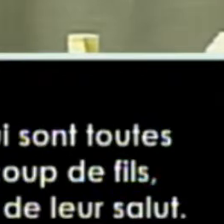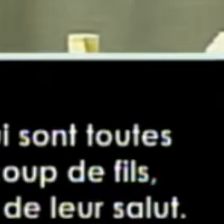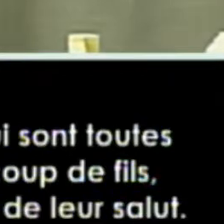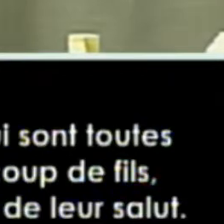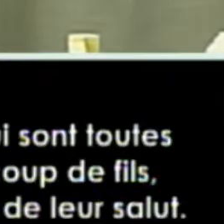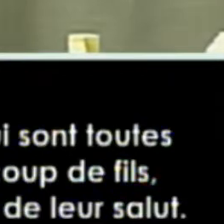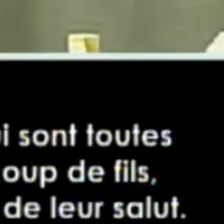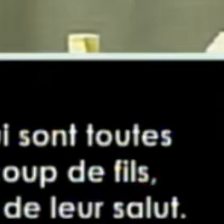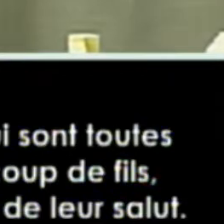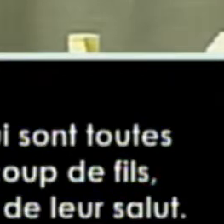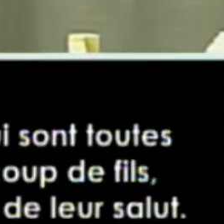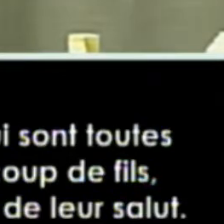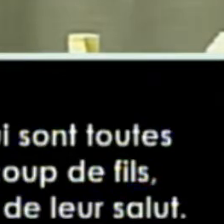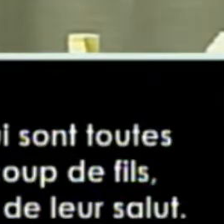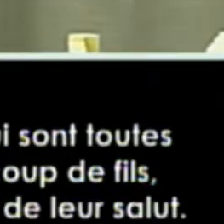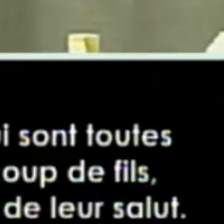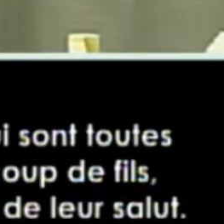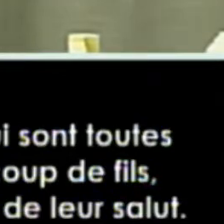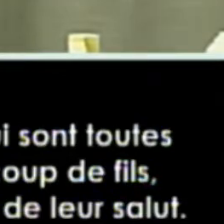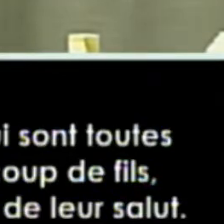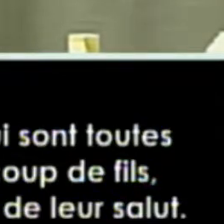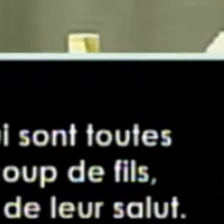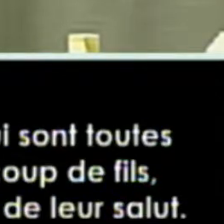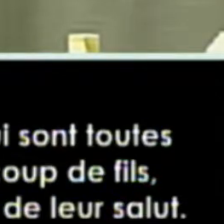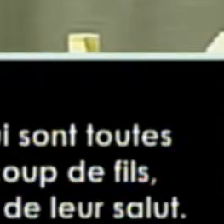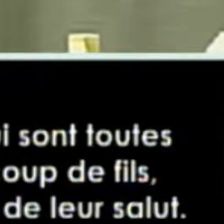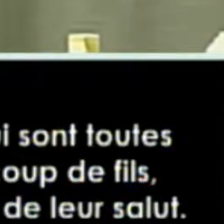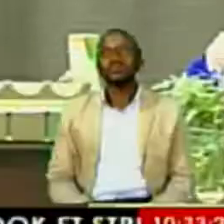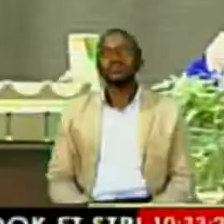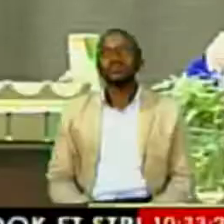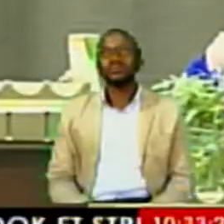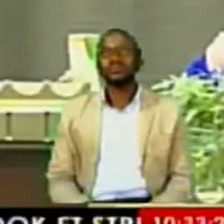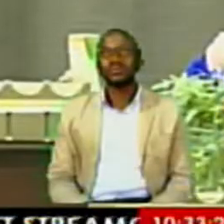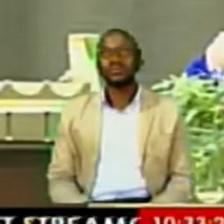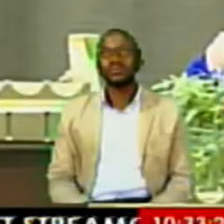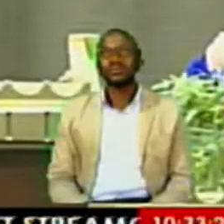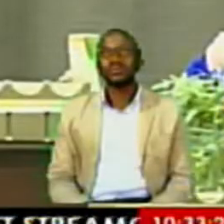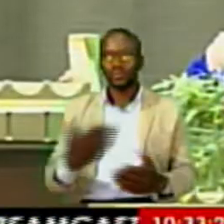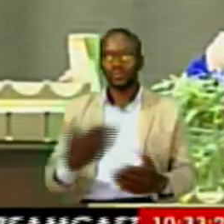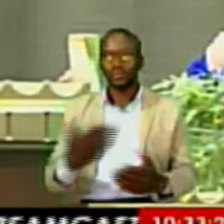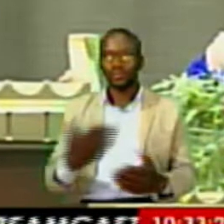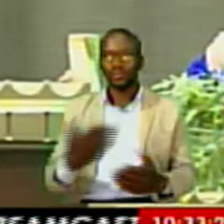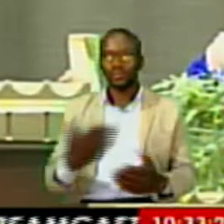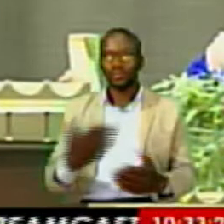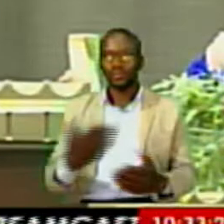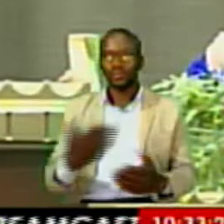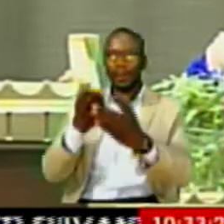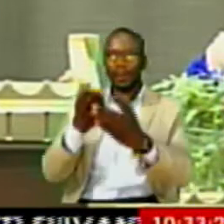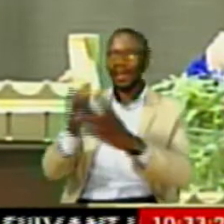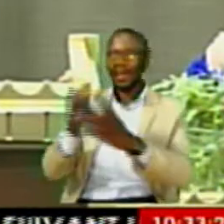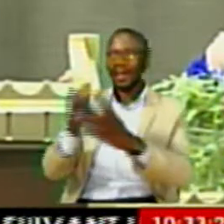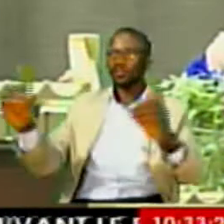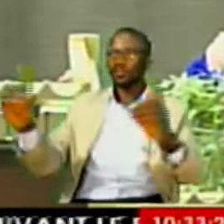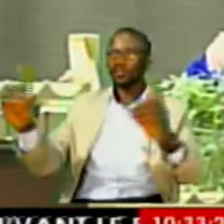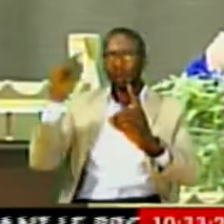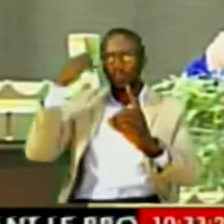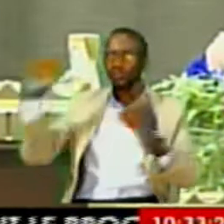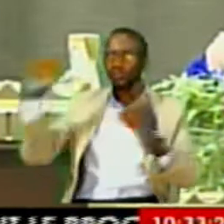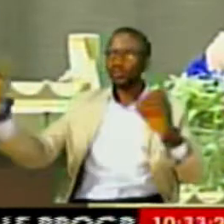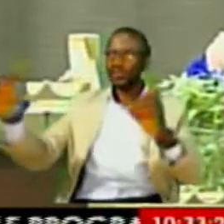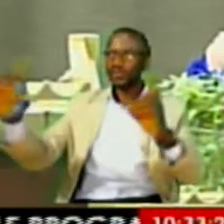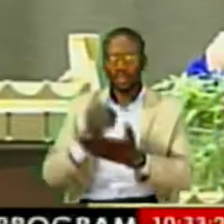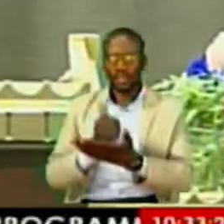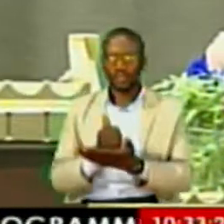in Colossians chapter 1. Toutes choses ont été créées par lui et pour lui. Everything were created by him and for him.